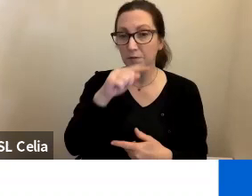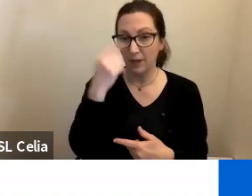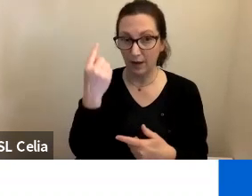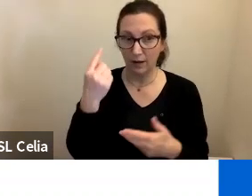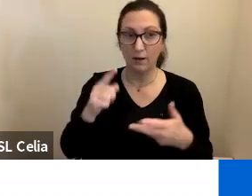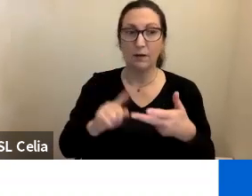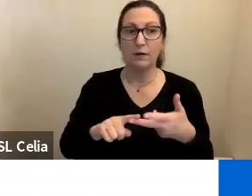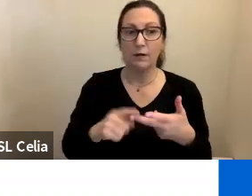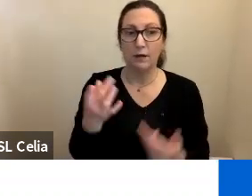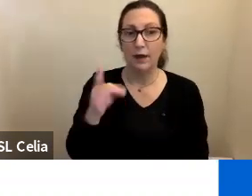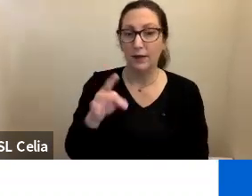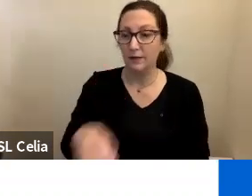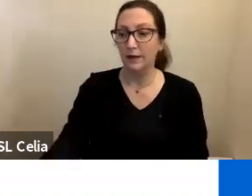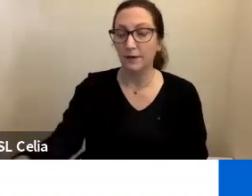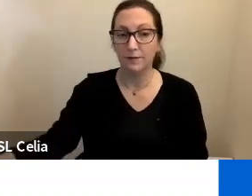and 18%